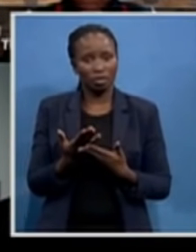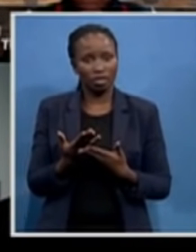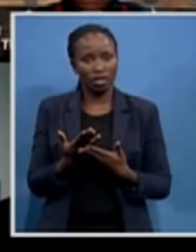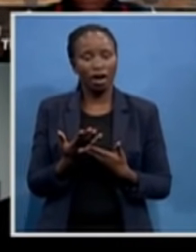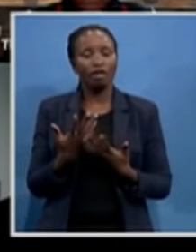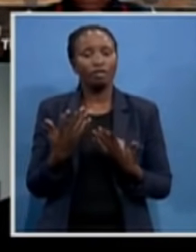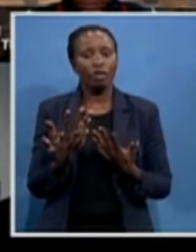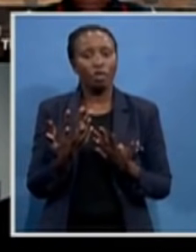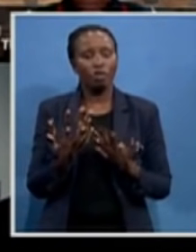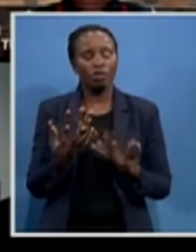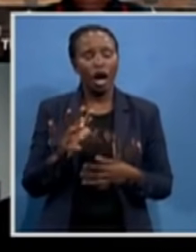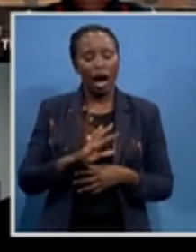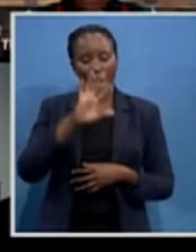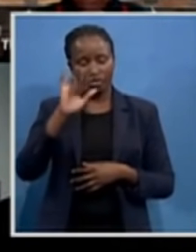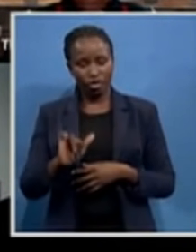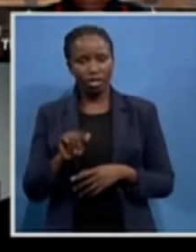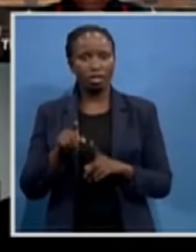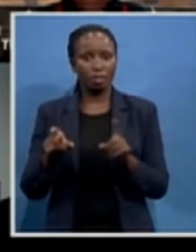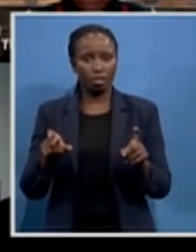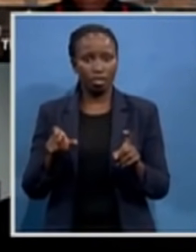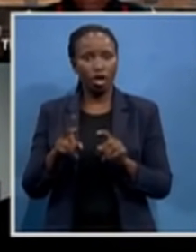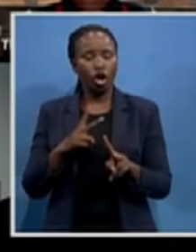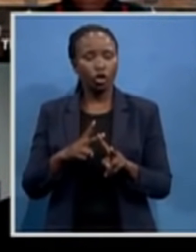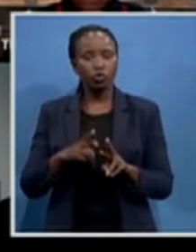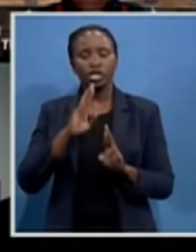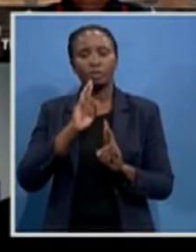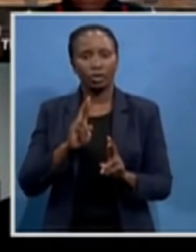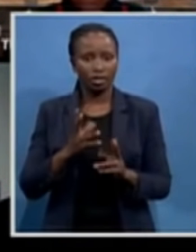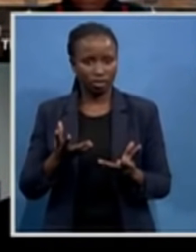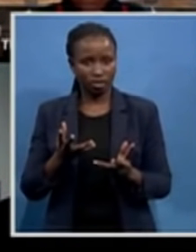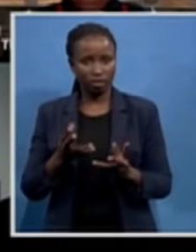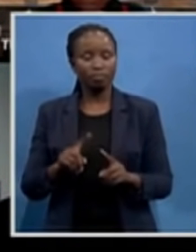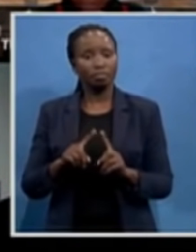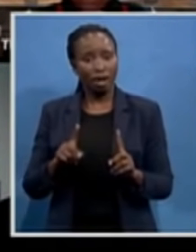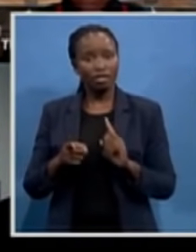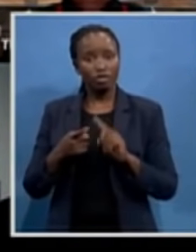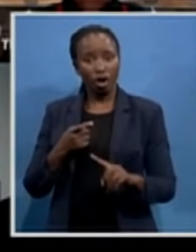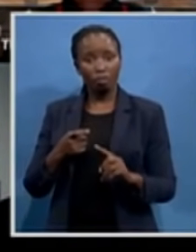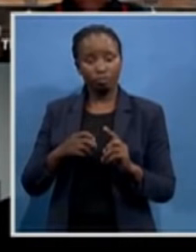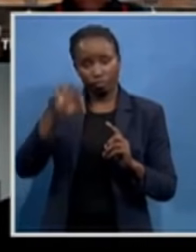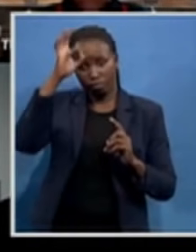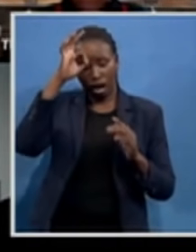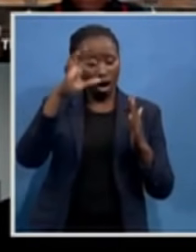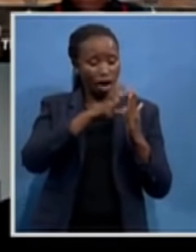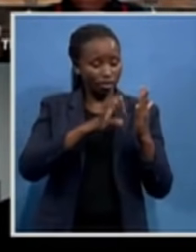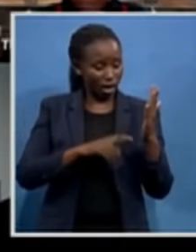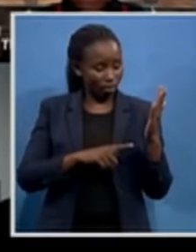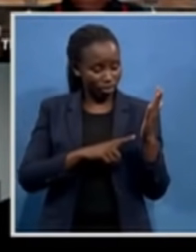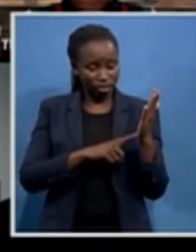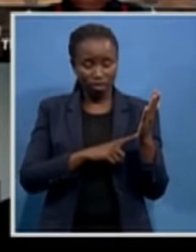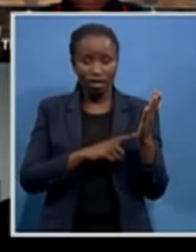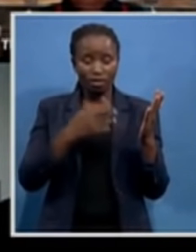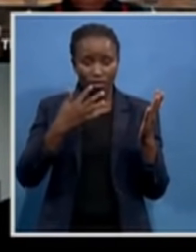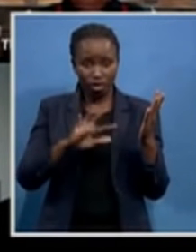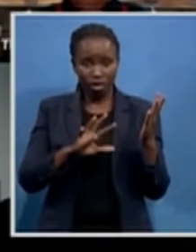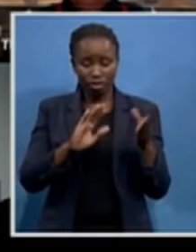not by the respondents. However, from the affidavits that have been filed by my client and together with